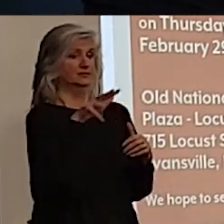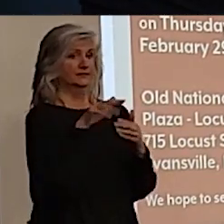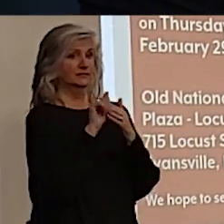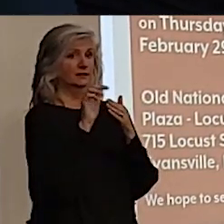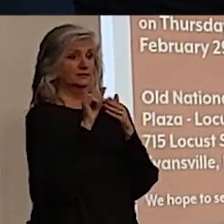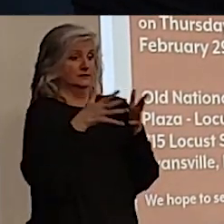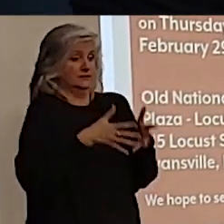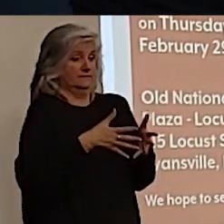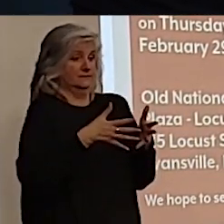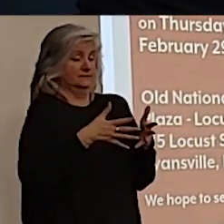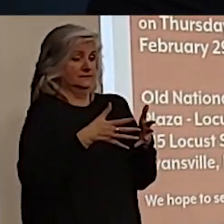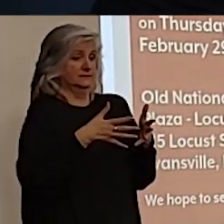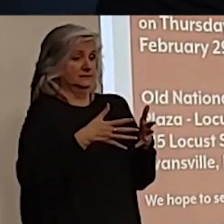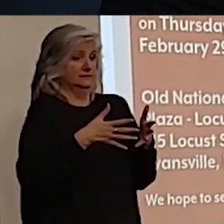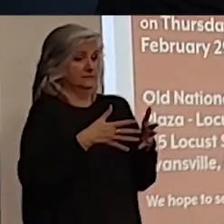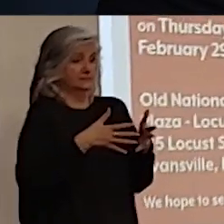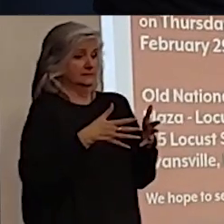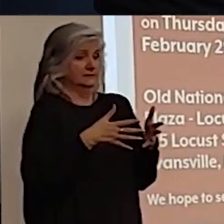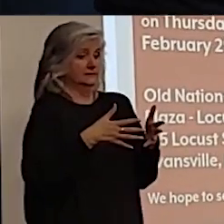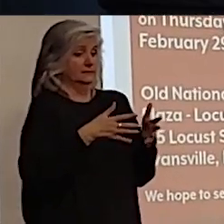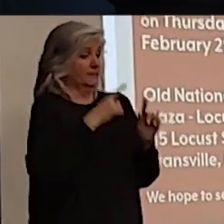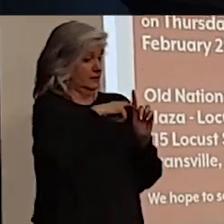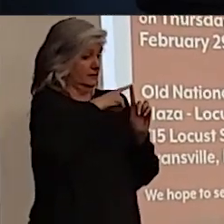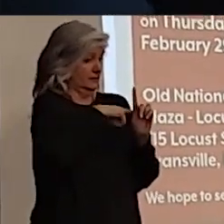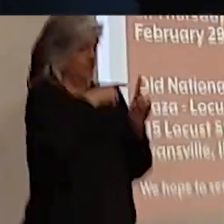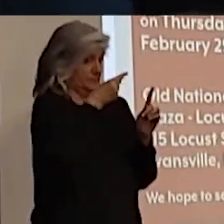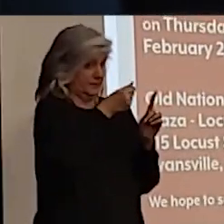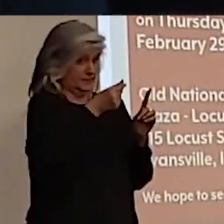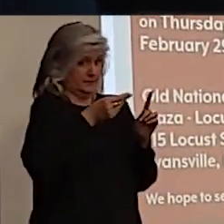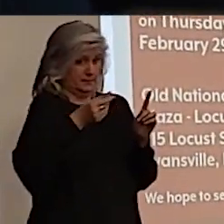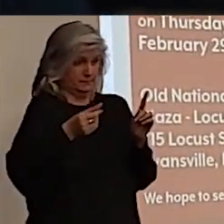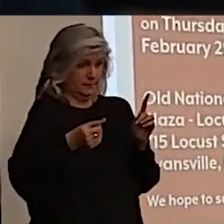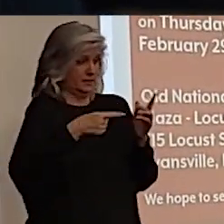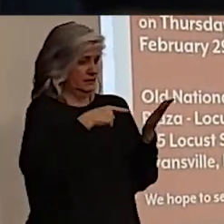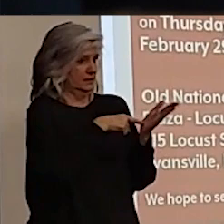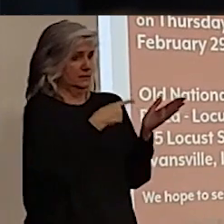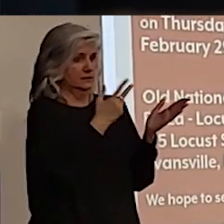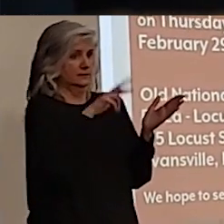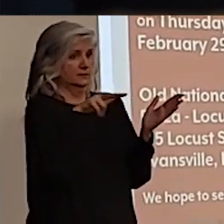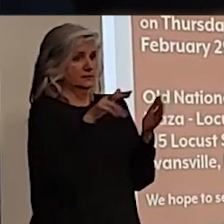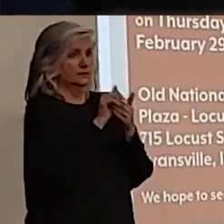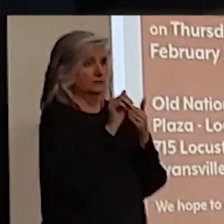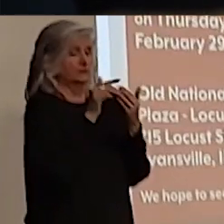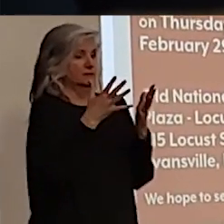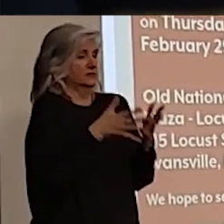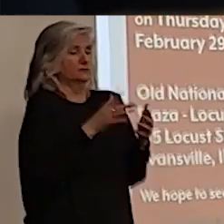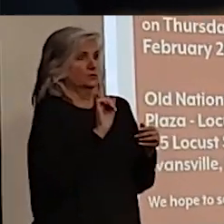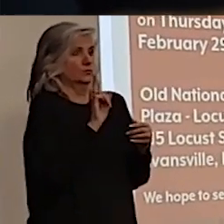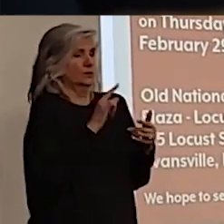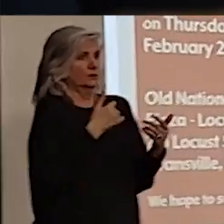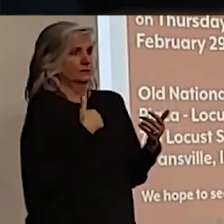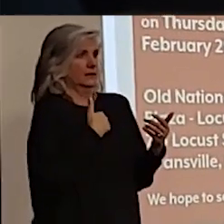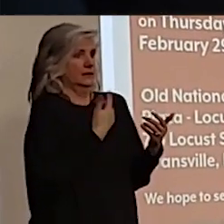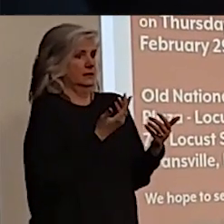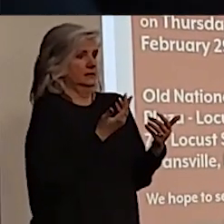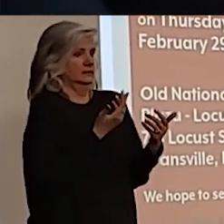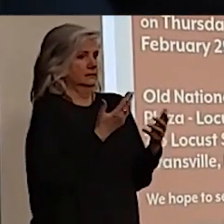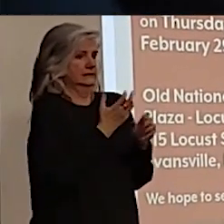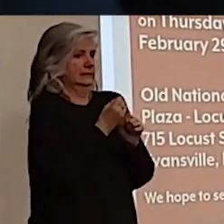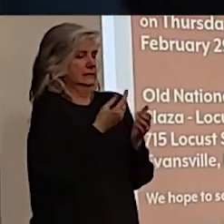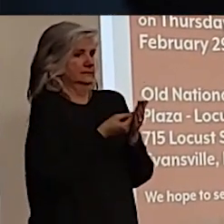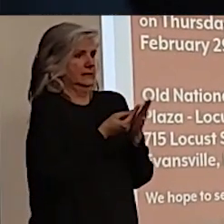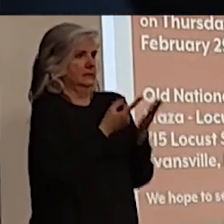$33 left at the end of my monthly budget. Where is this gonna come from?